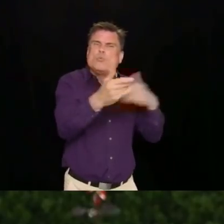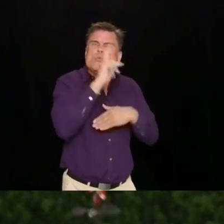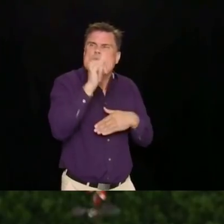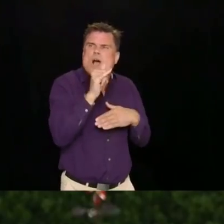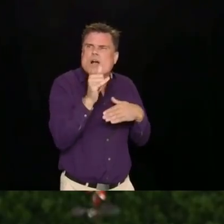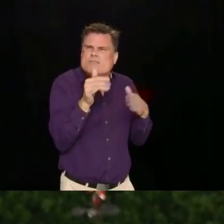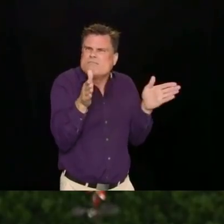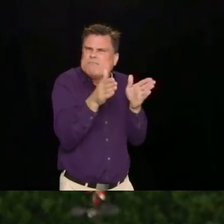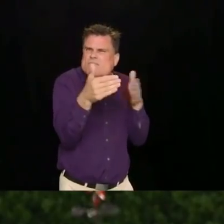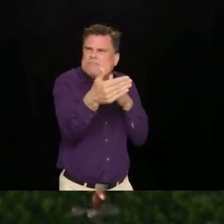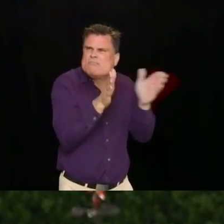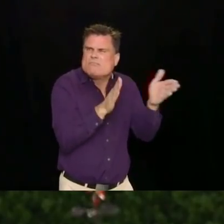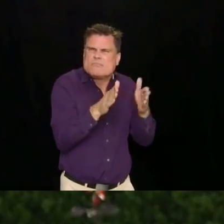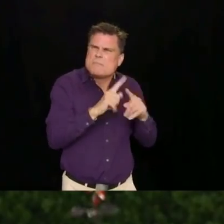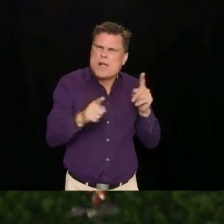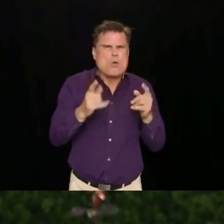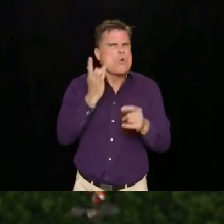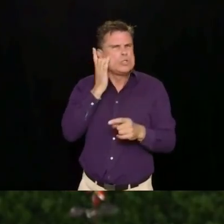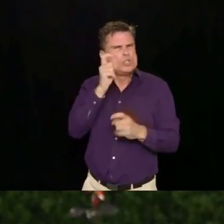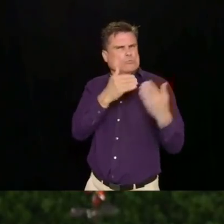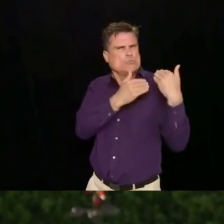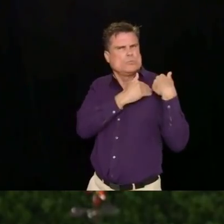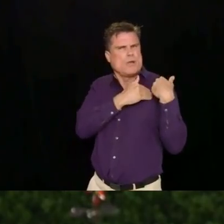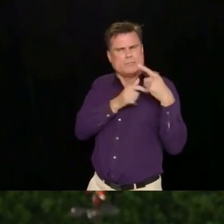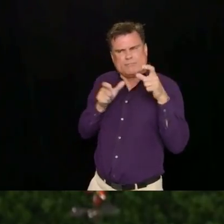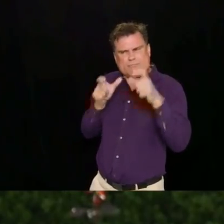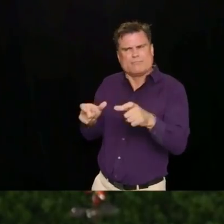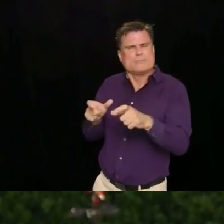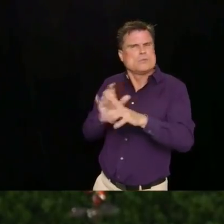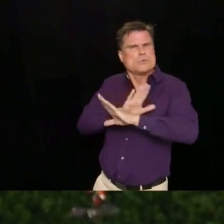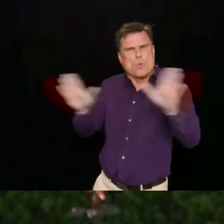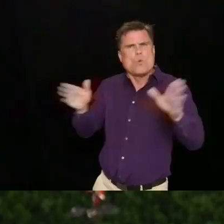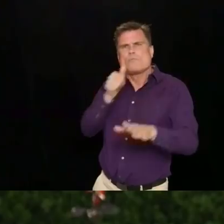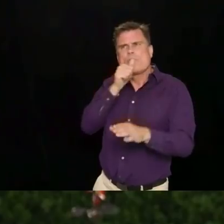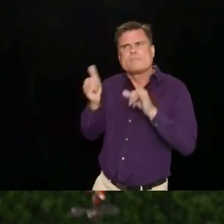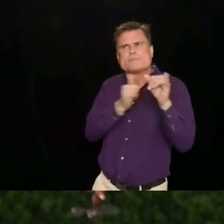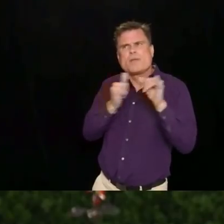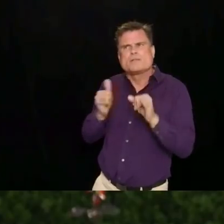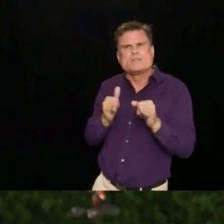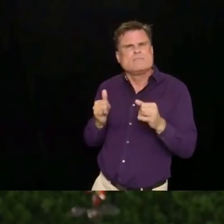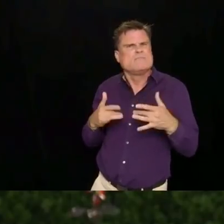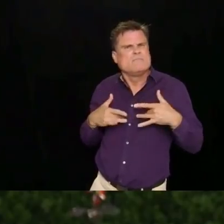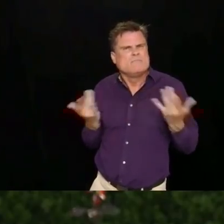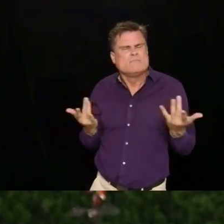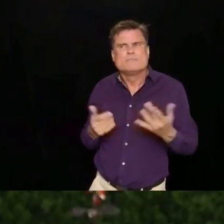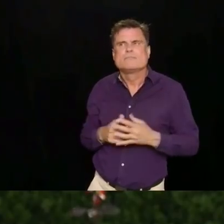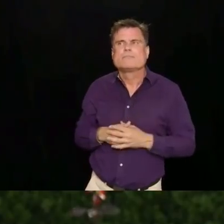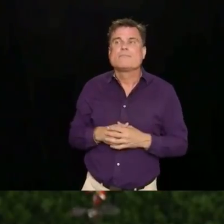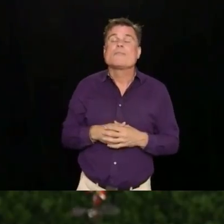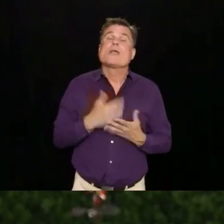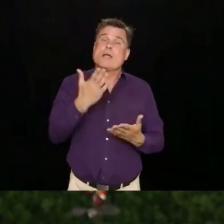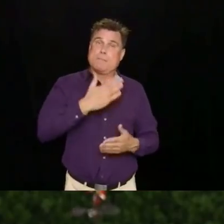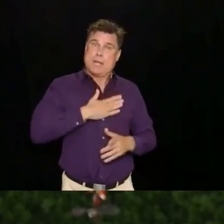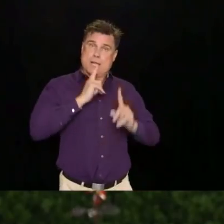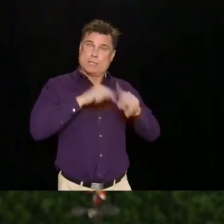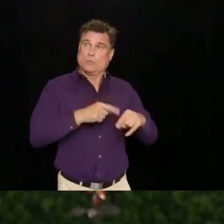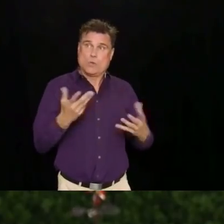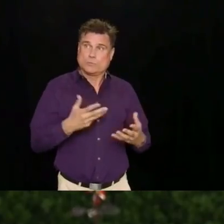but isn't it responsibility of these facilities to ensure this doesn't happen? Well,